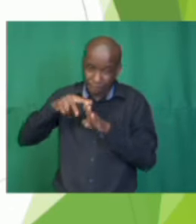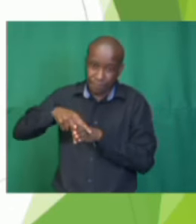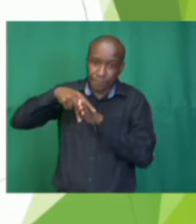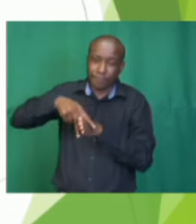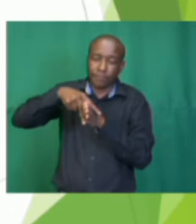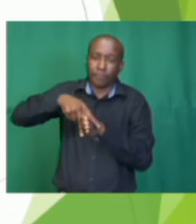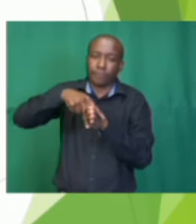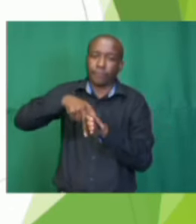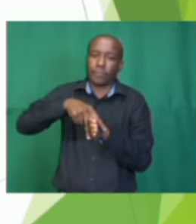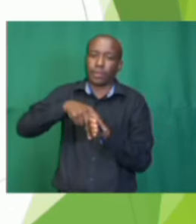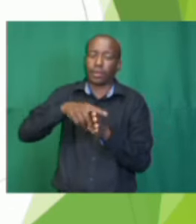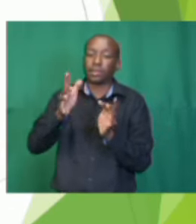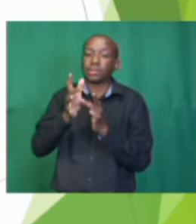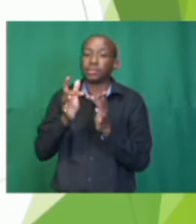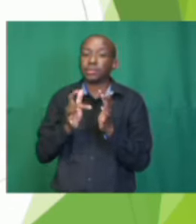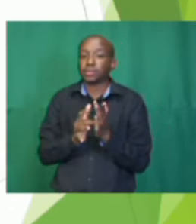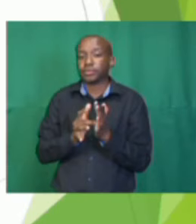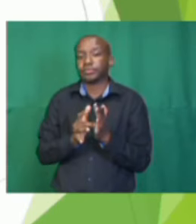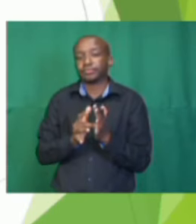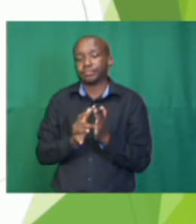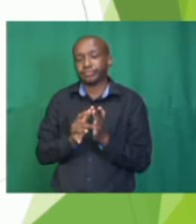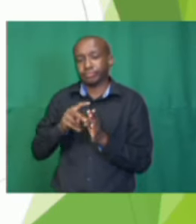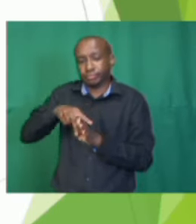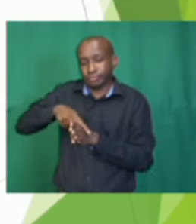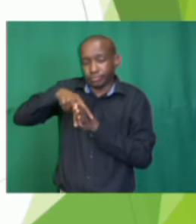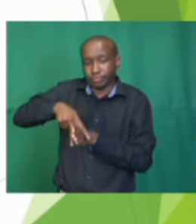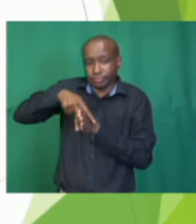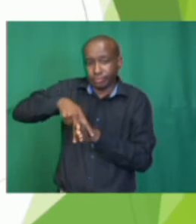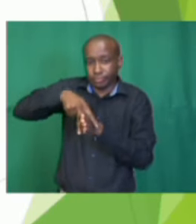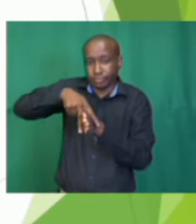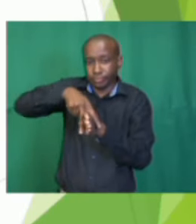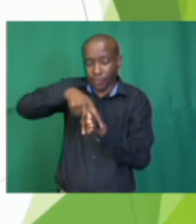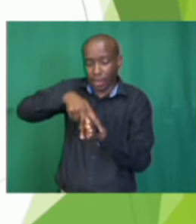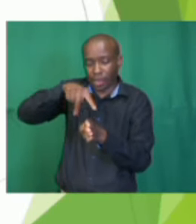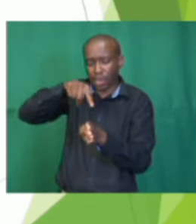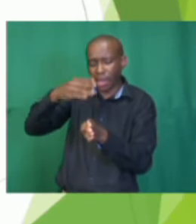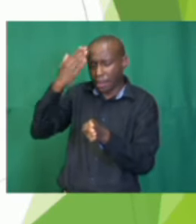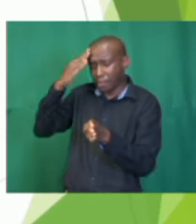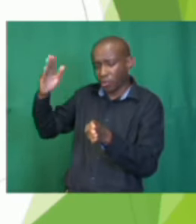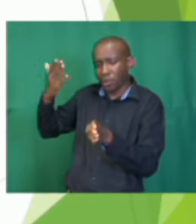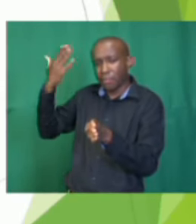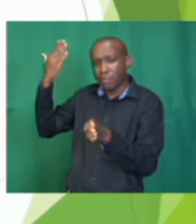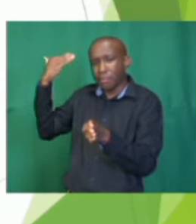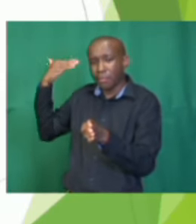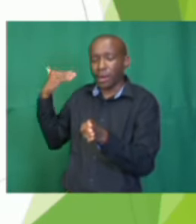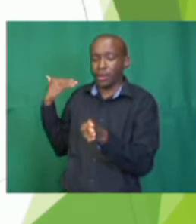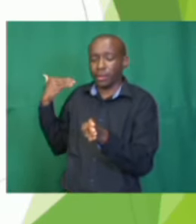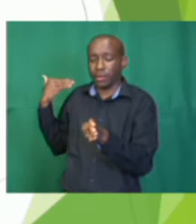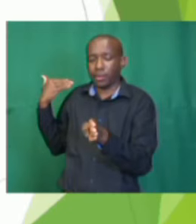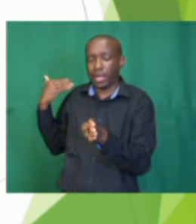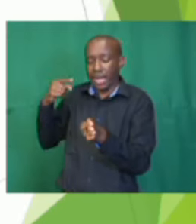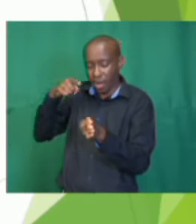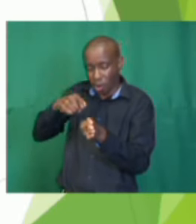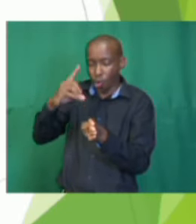Christ entering Jerusalem, riding on a colt, fulfills the prophecy that is what he was going to